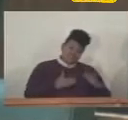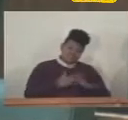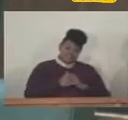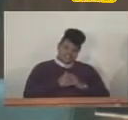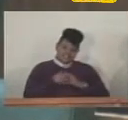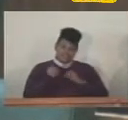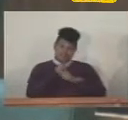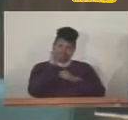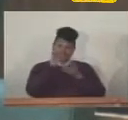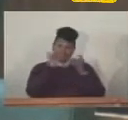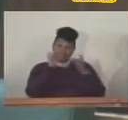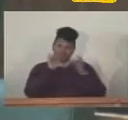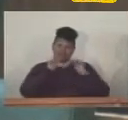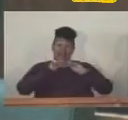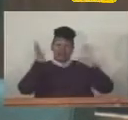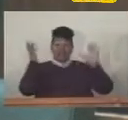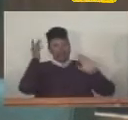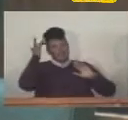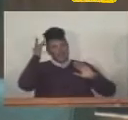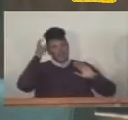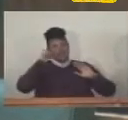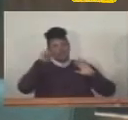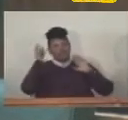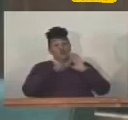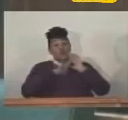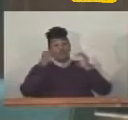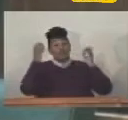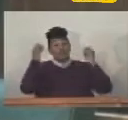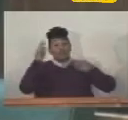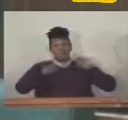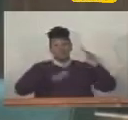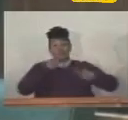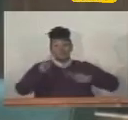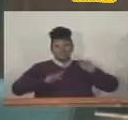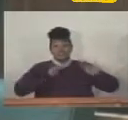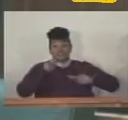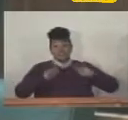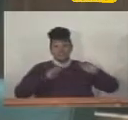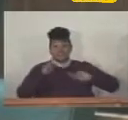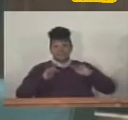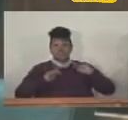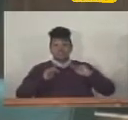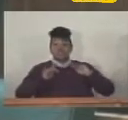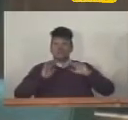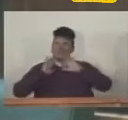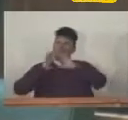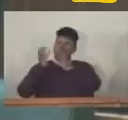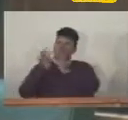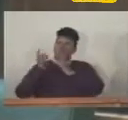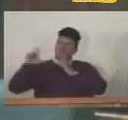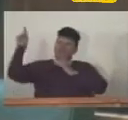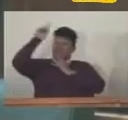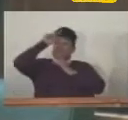make that statement clearly, noting that so many persons around the world,